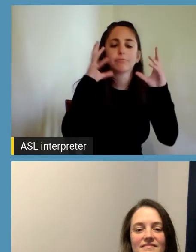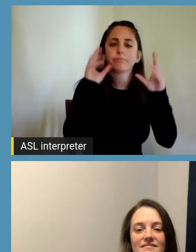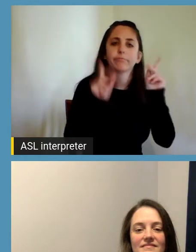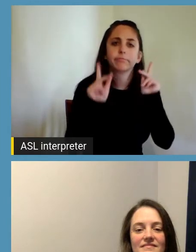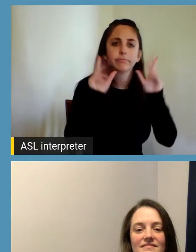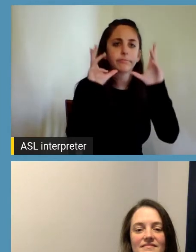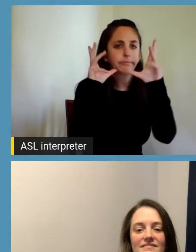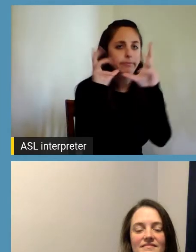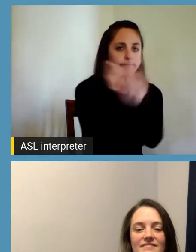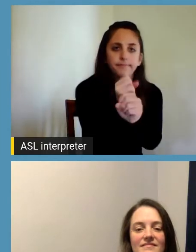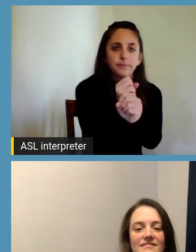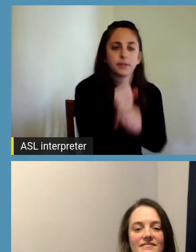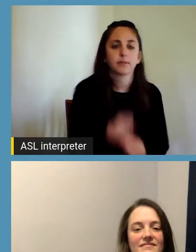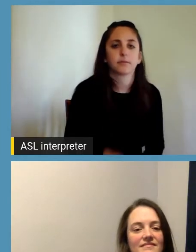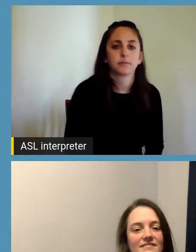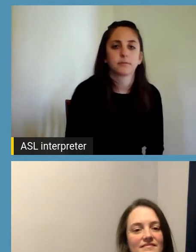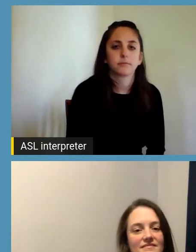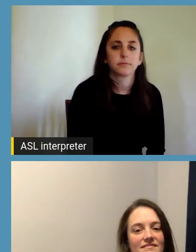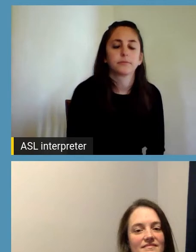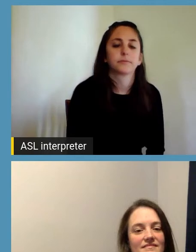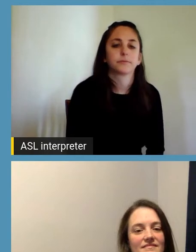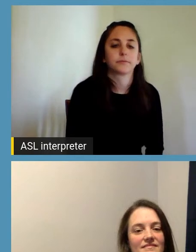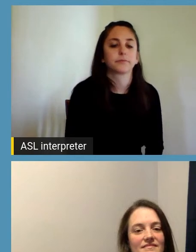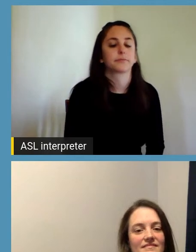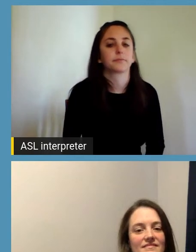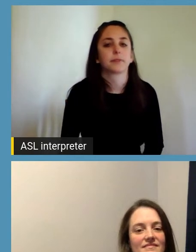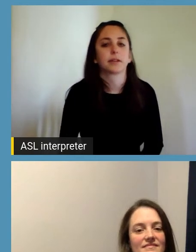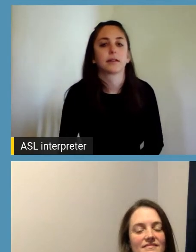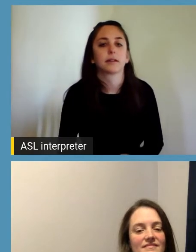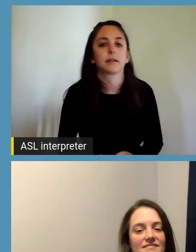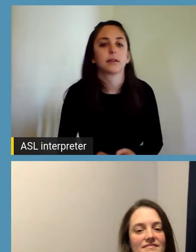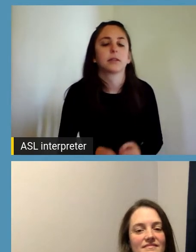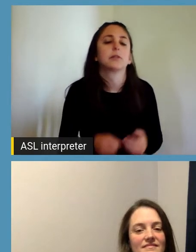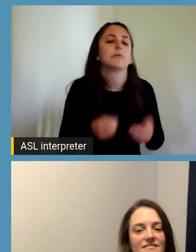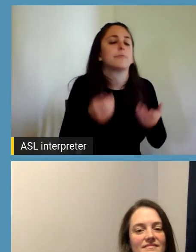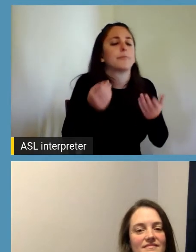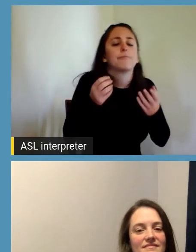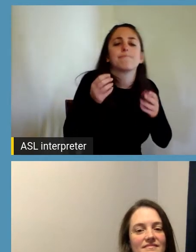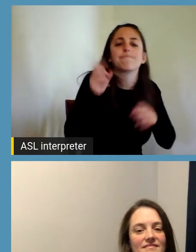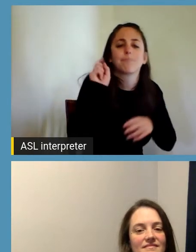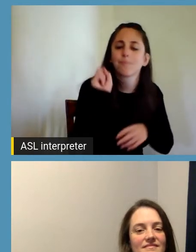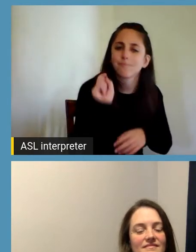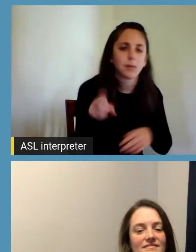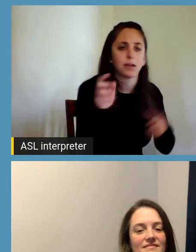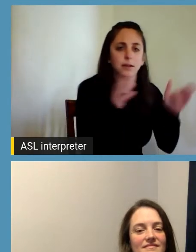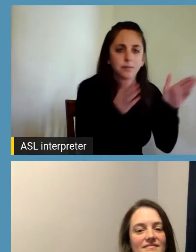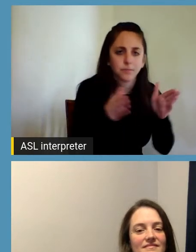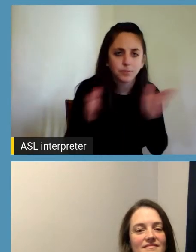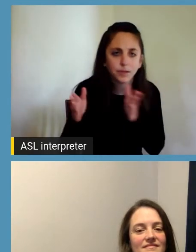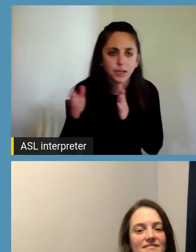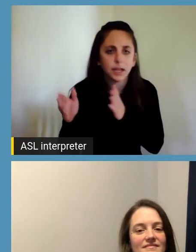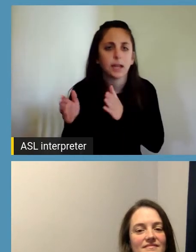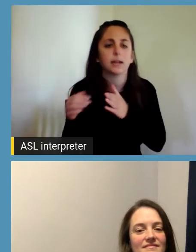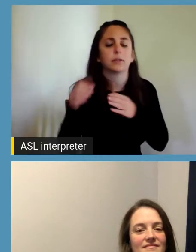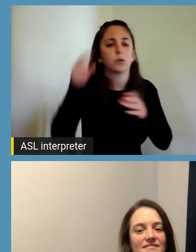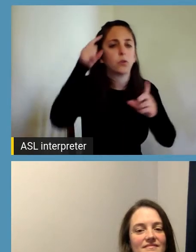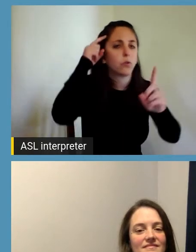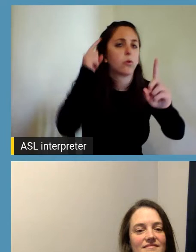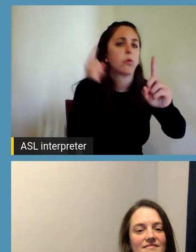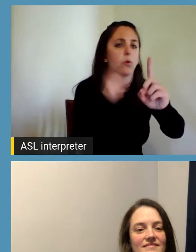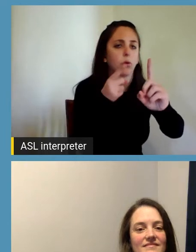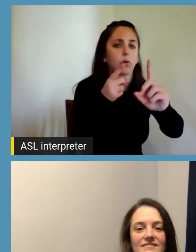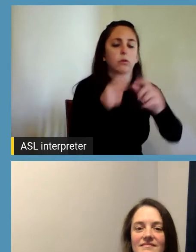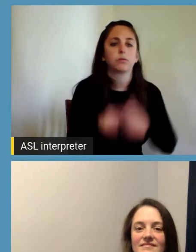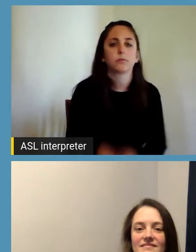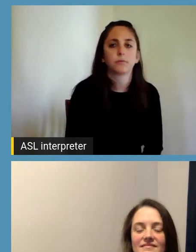have to, that's a tactic. You have to have a strategy. You have to have a goal as to why you're using them.